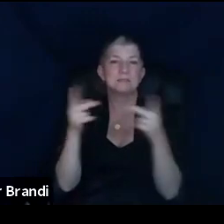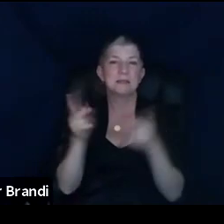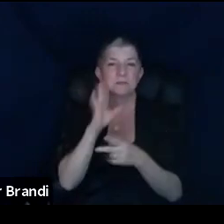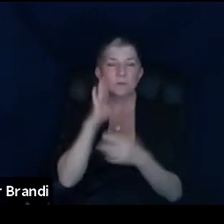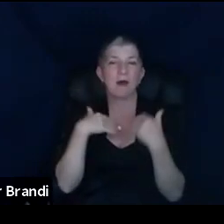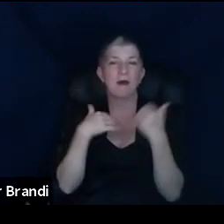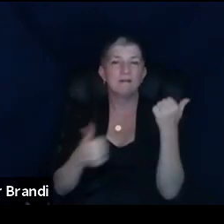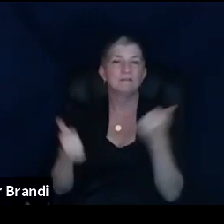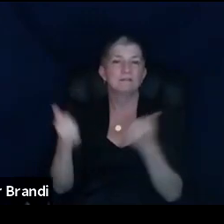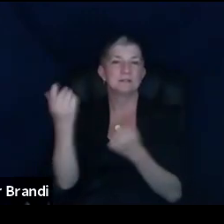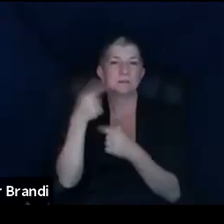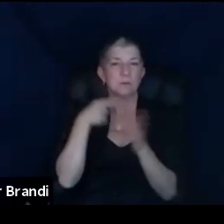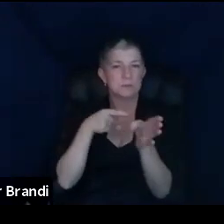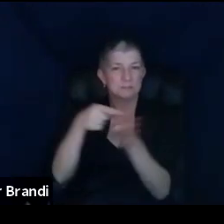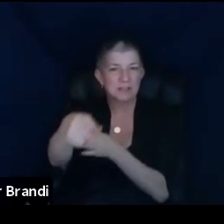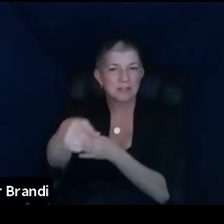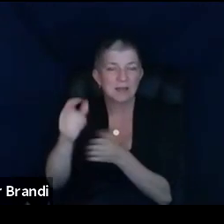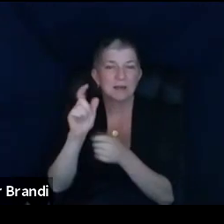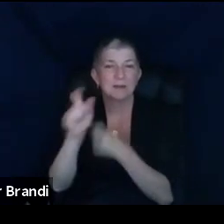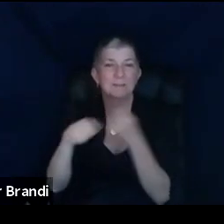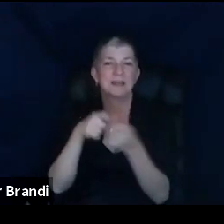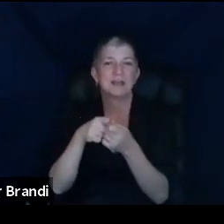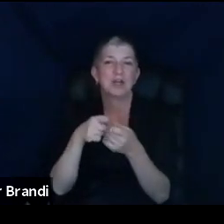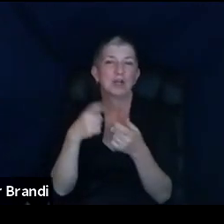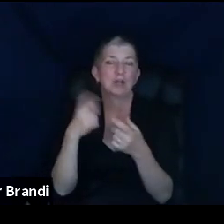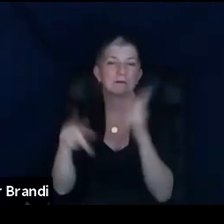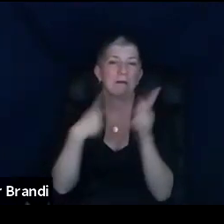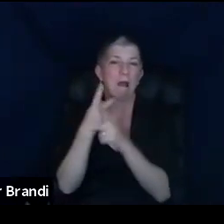are specializing in a particular area of play.